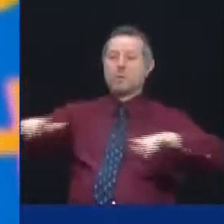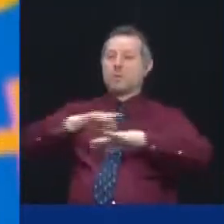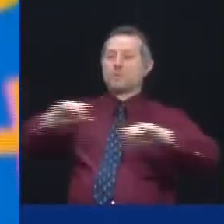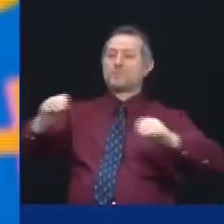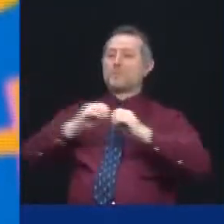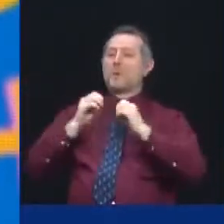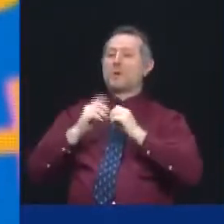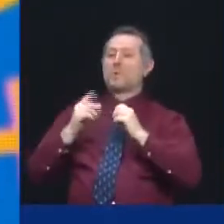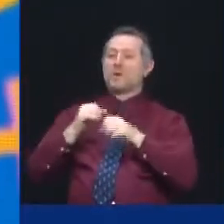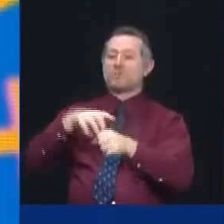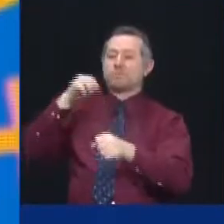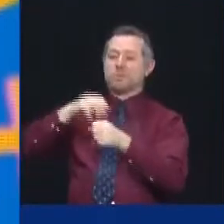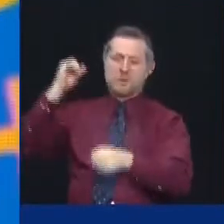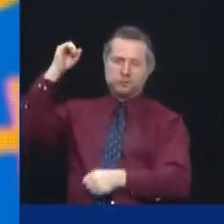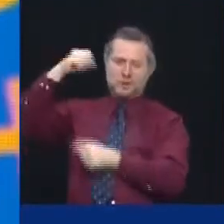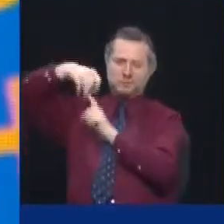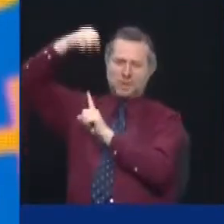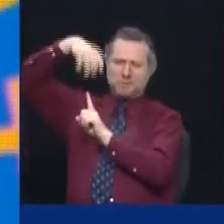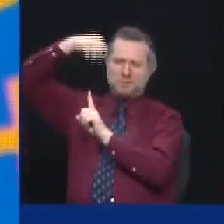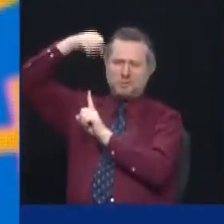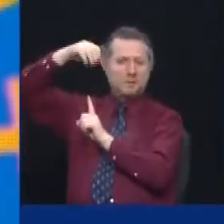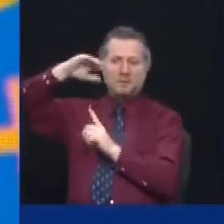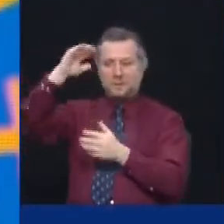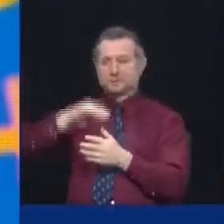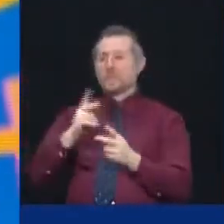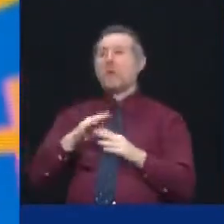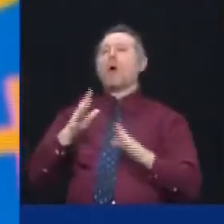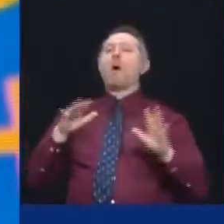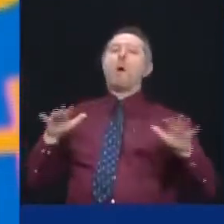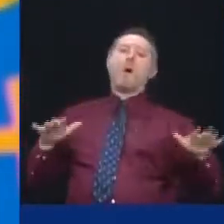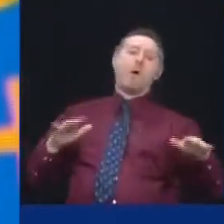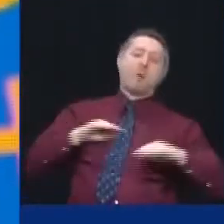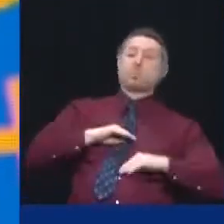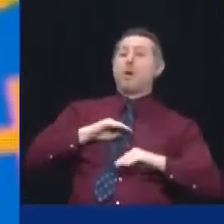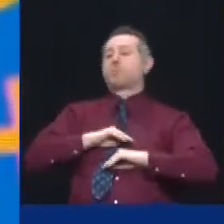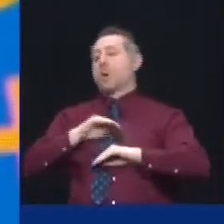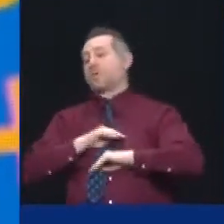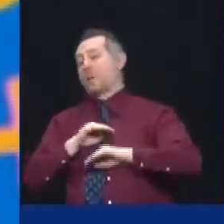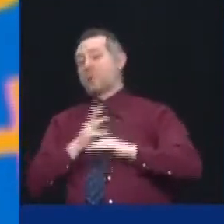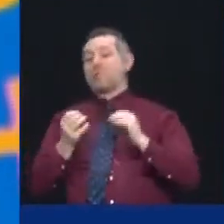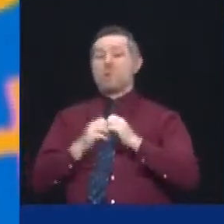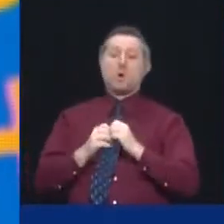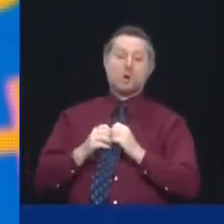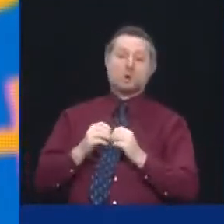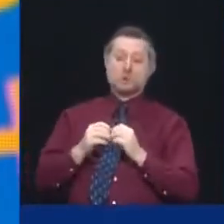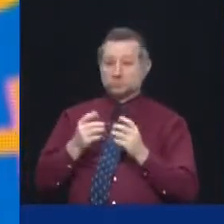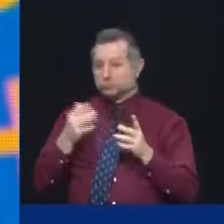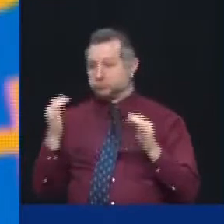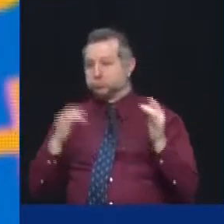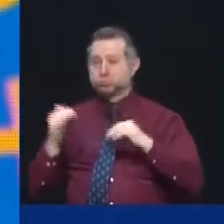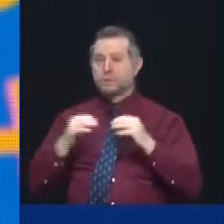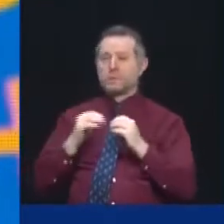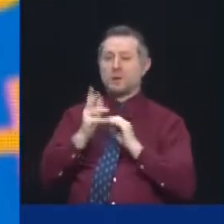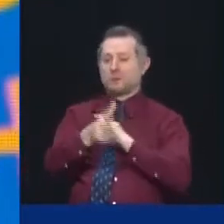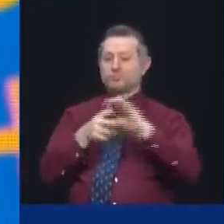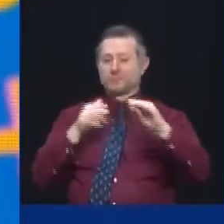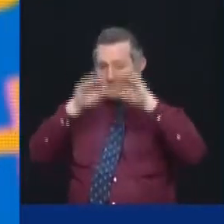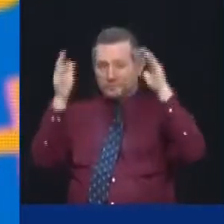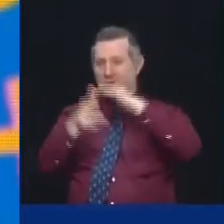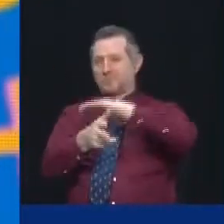was vacant for over 20 years, used as a tow pound. It's one of the most beautiful pieces of real